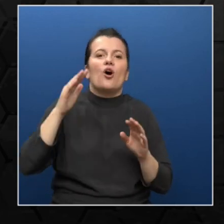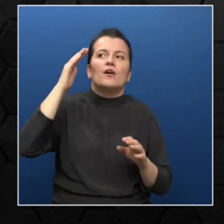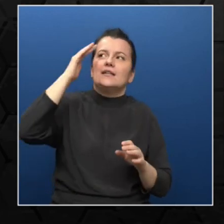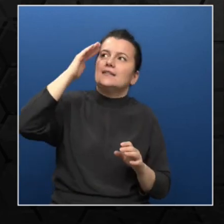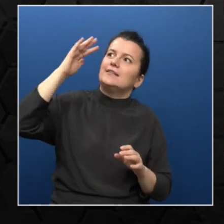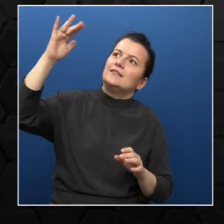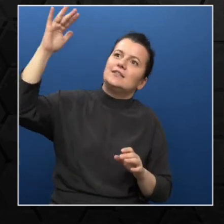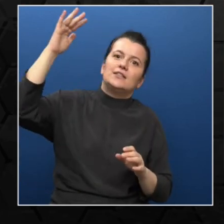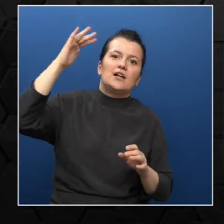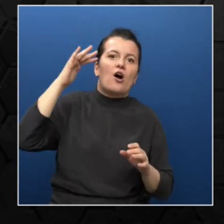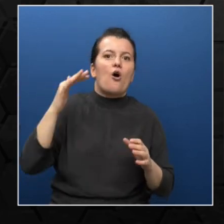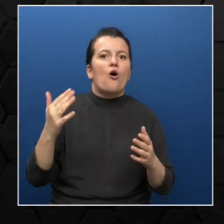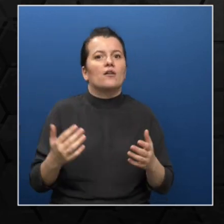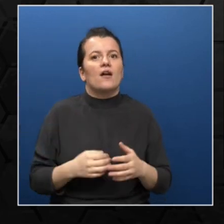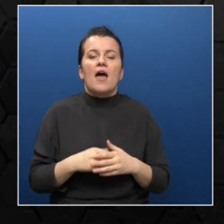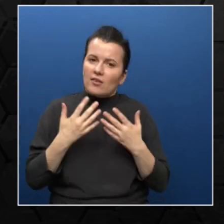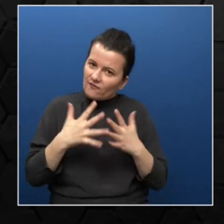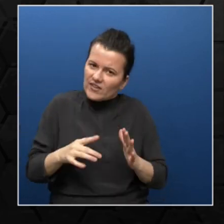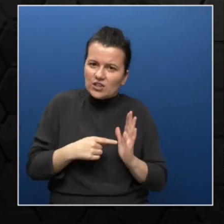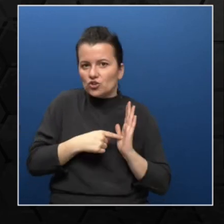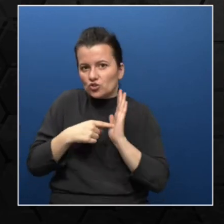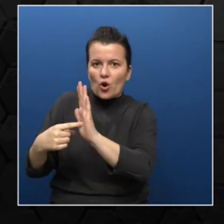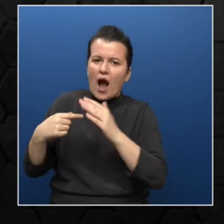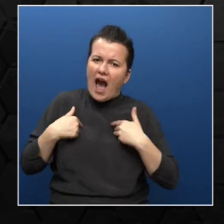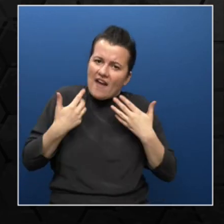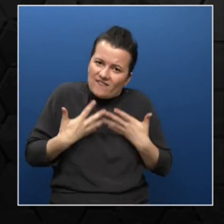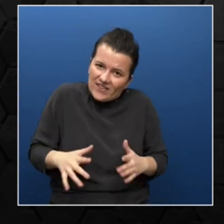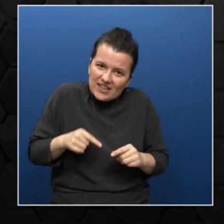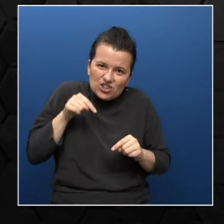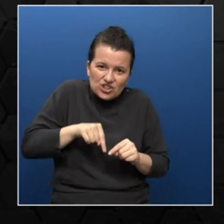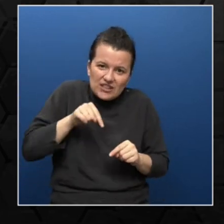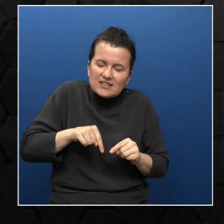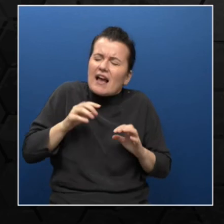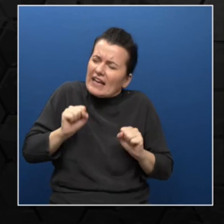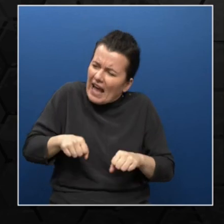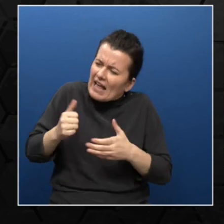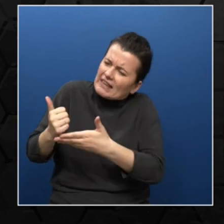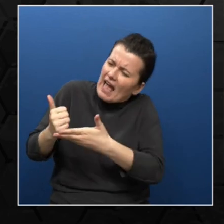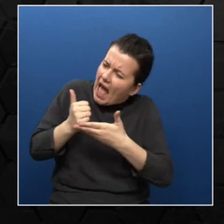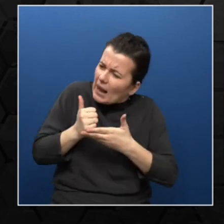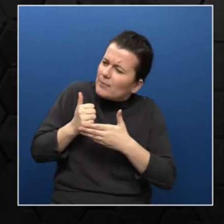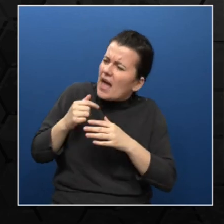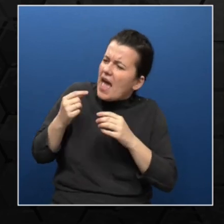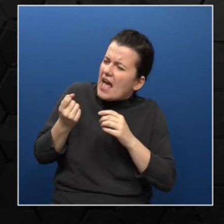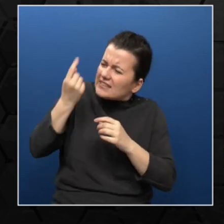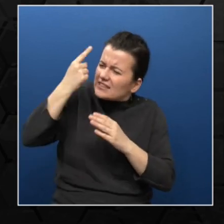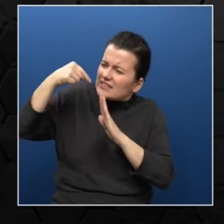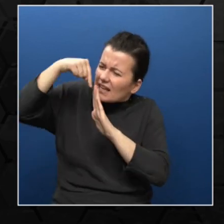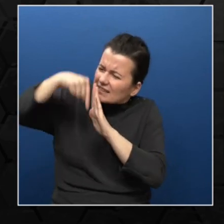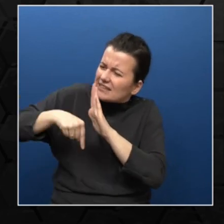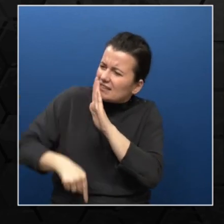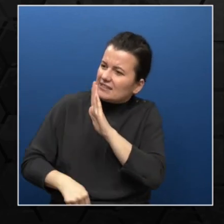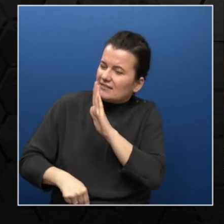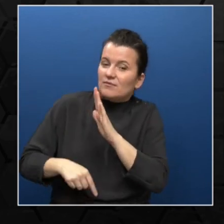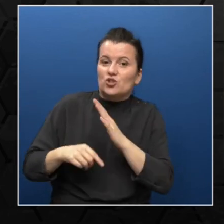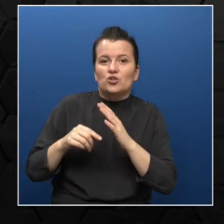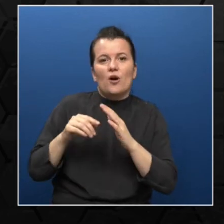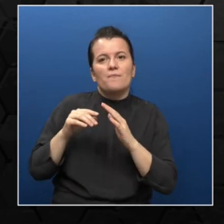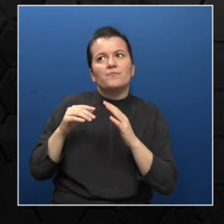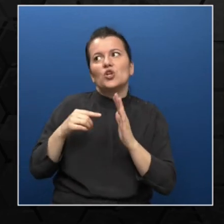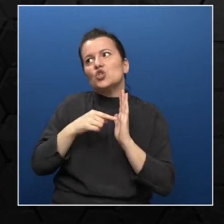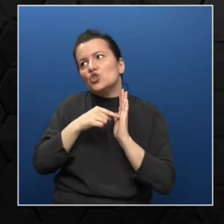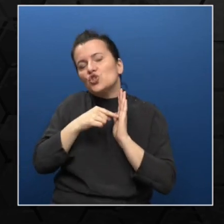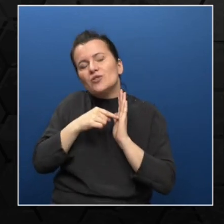I've tried this, can you help me understand something more? So what you're trying to do is show that you've